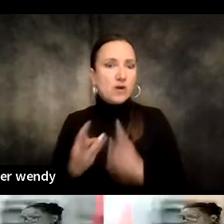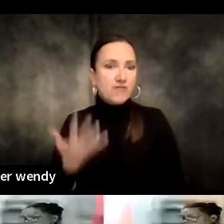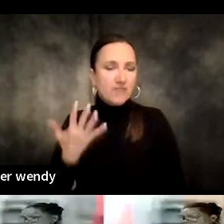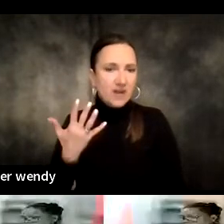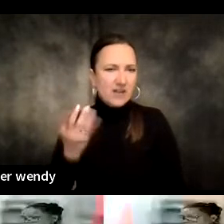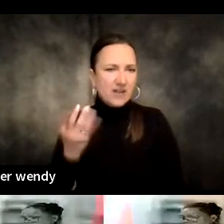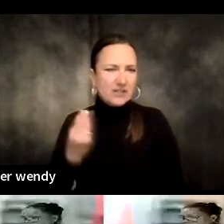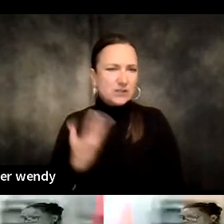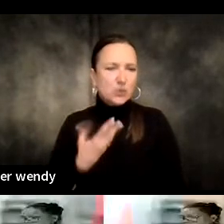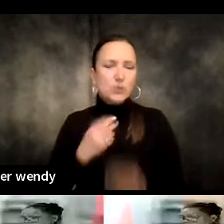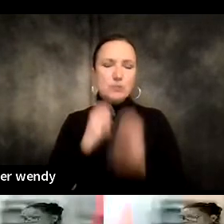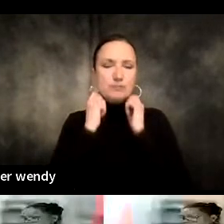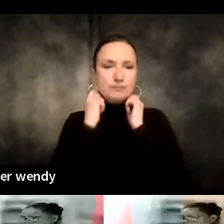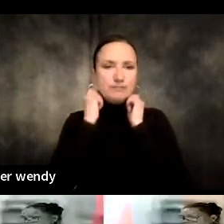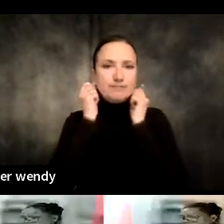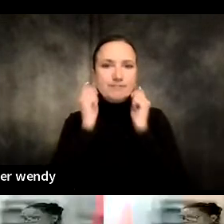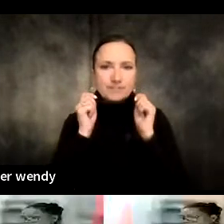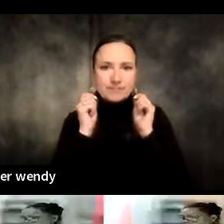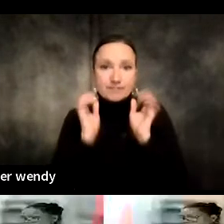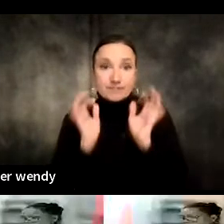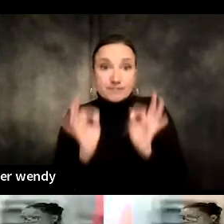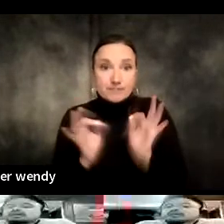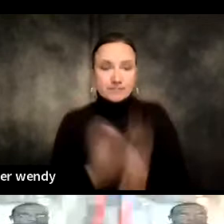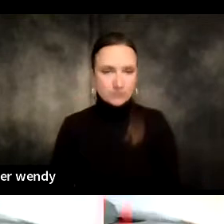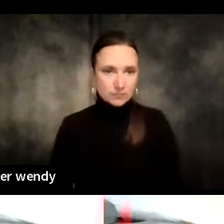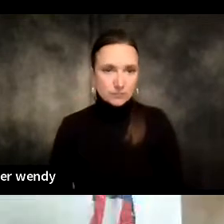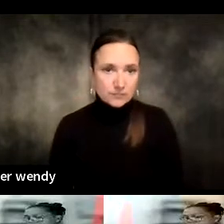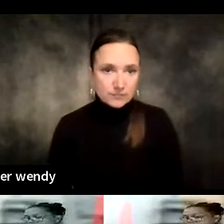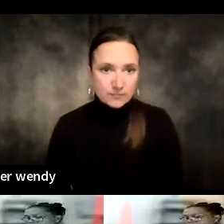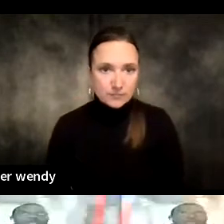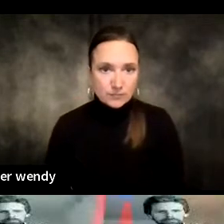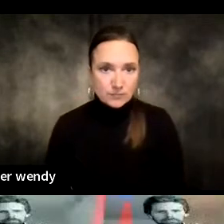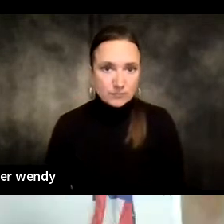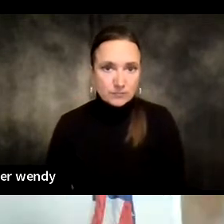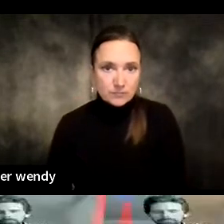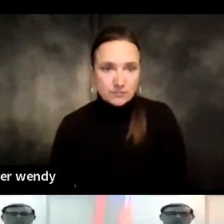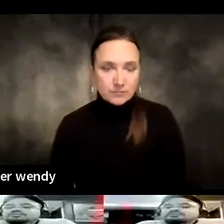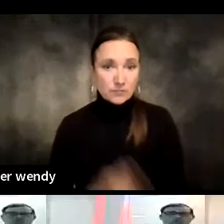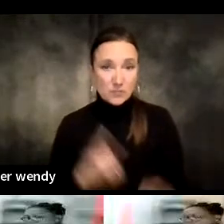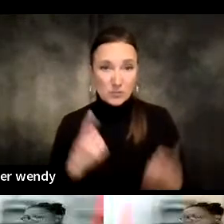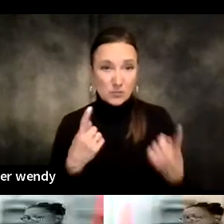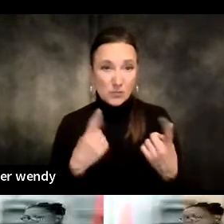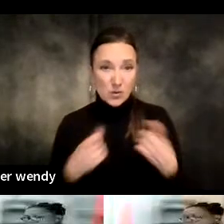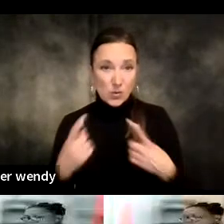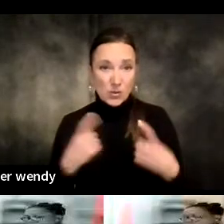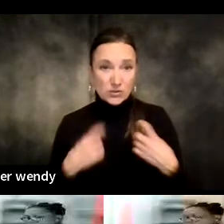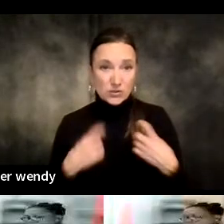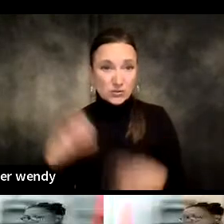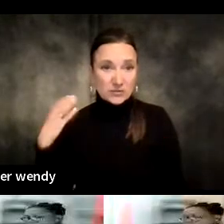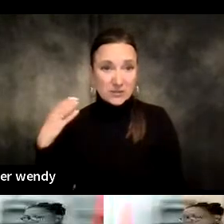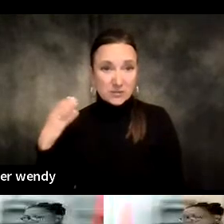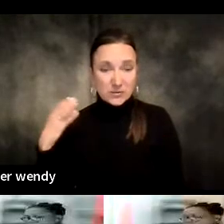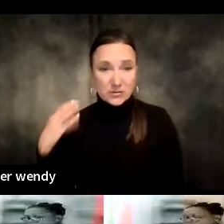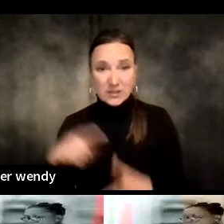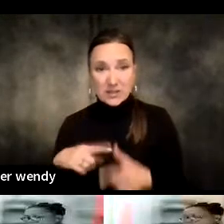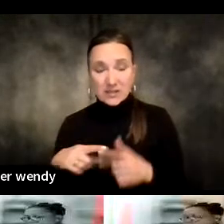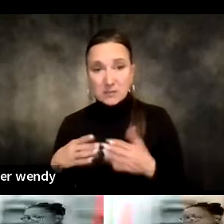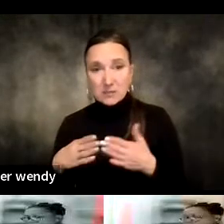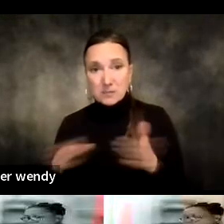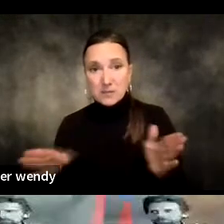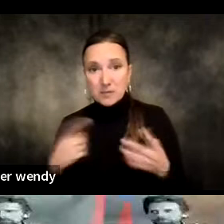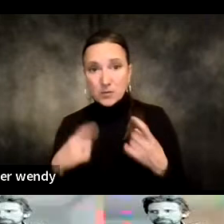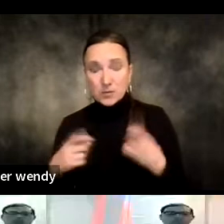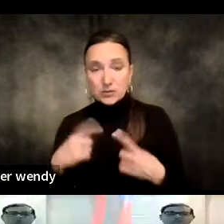and let us know. Perfect. I'll start with questions from the commission and then proceed with public questions.